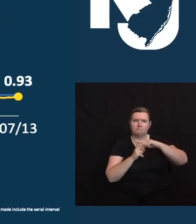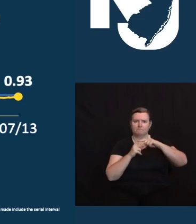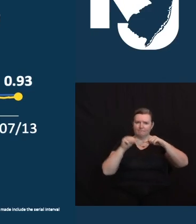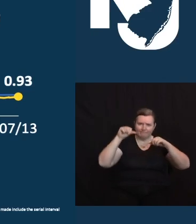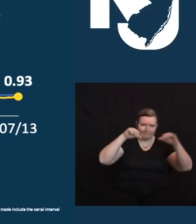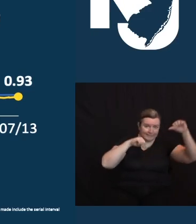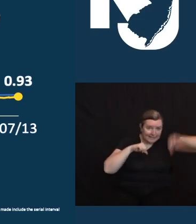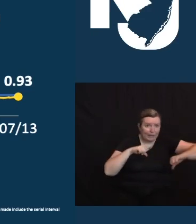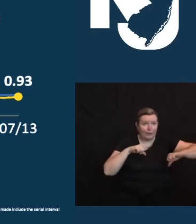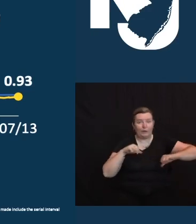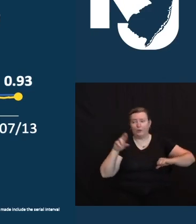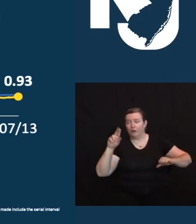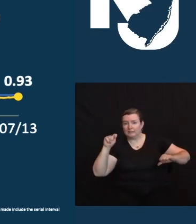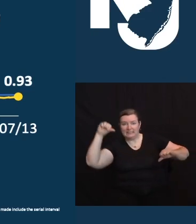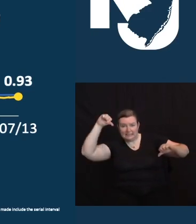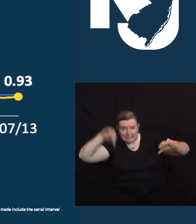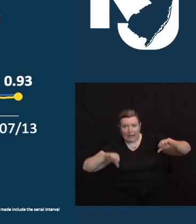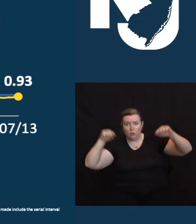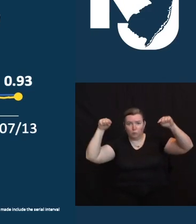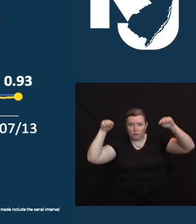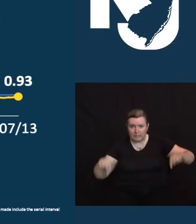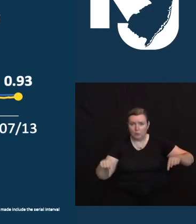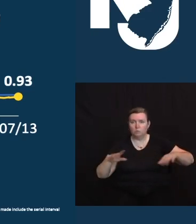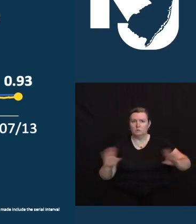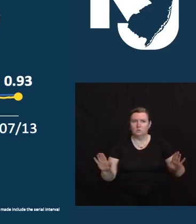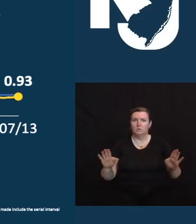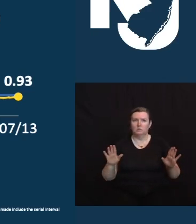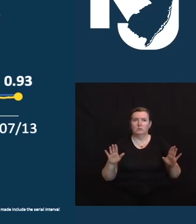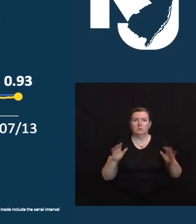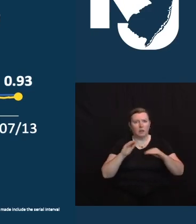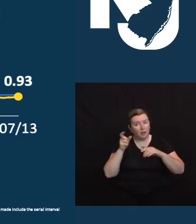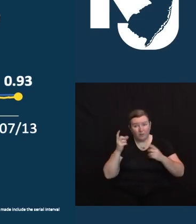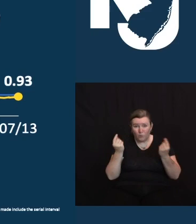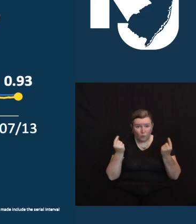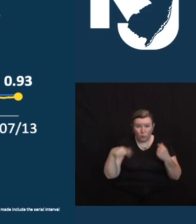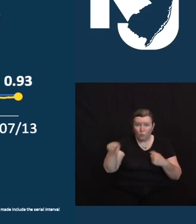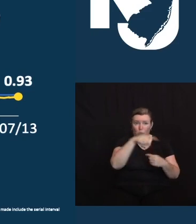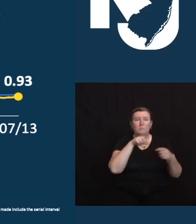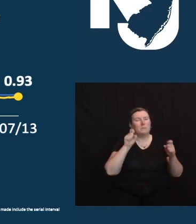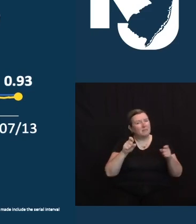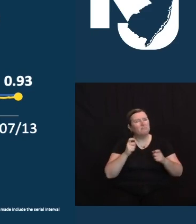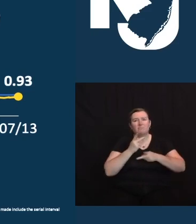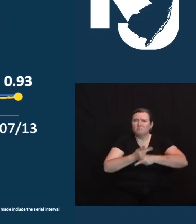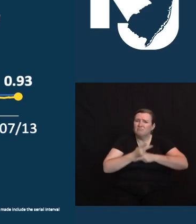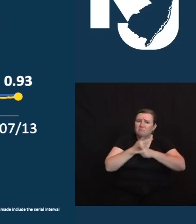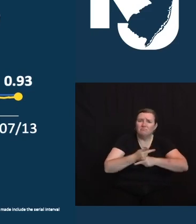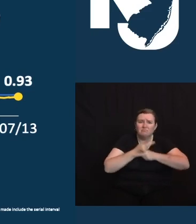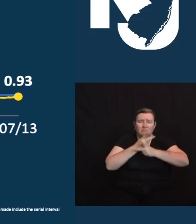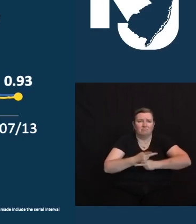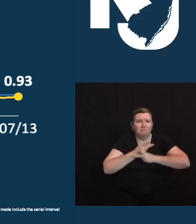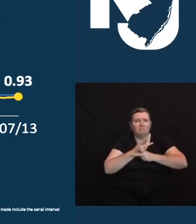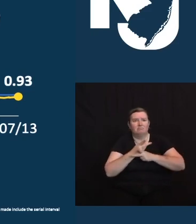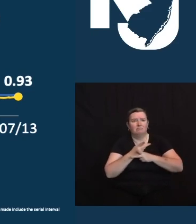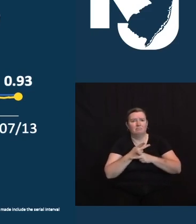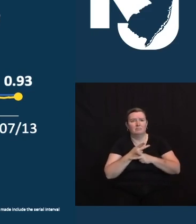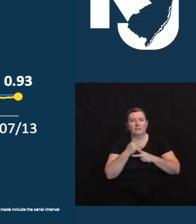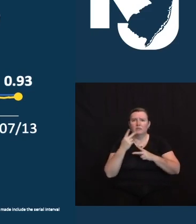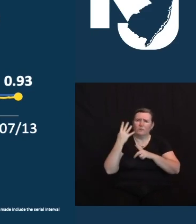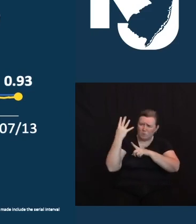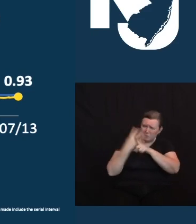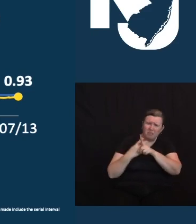transmission in the green, so to speak, is by taking the precautions that we have across the past 4 months. That means,